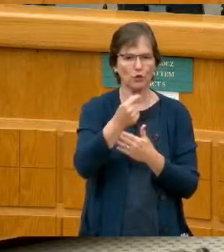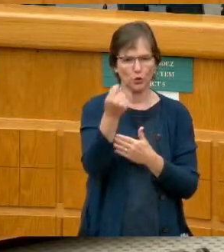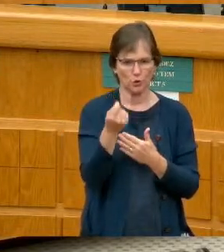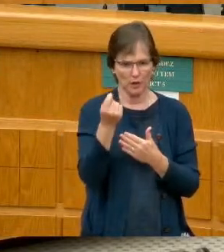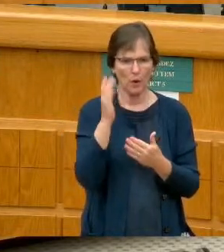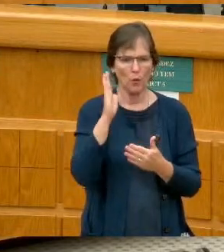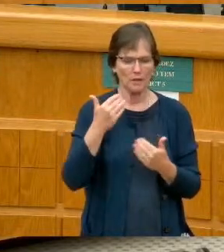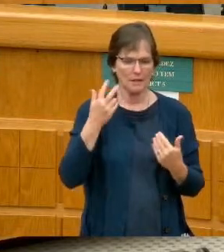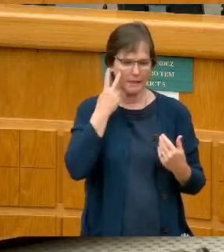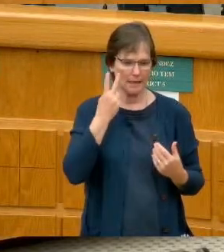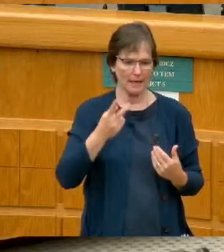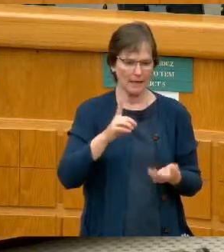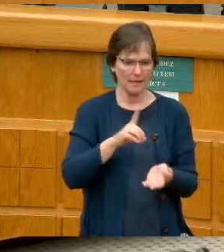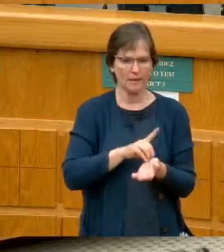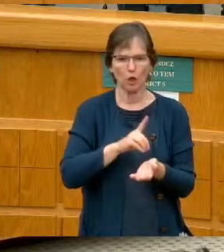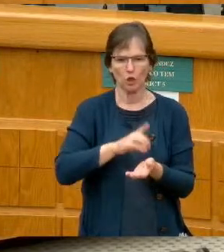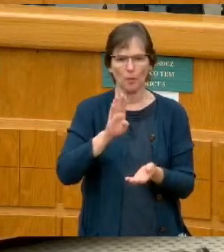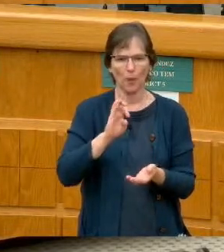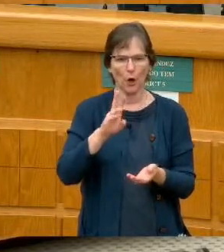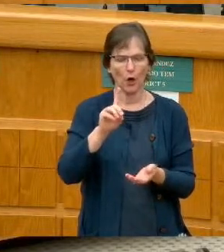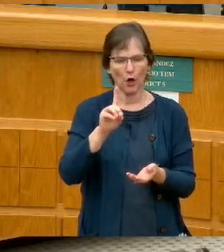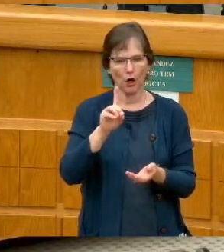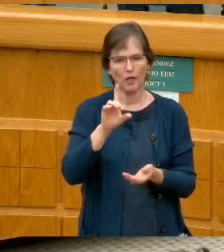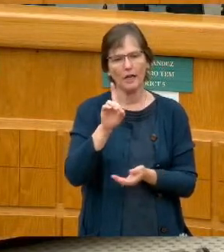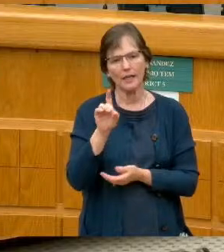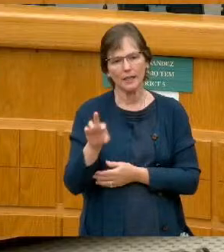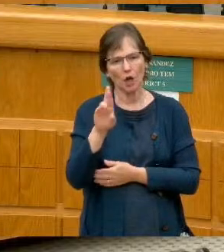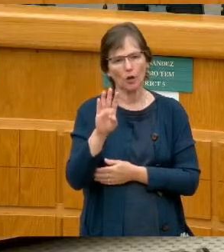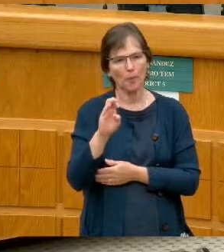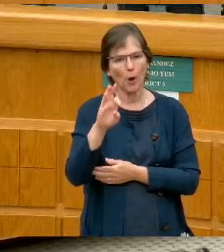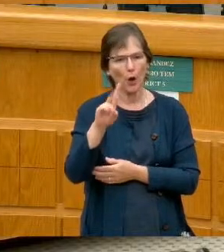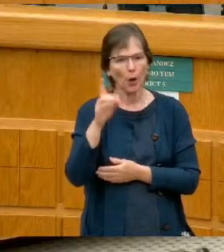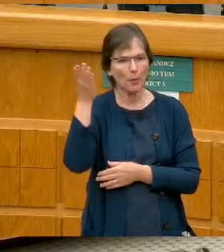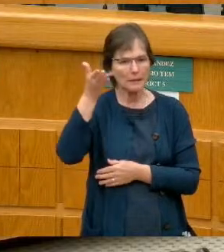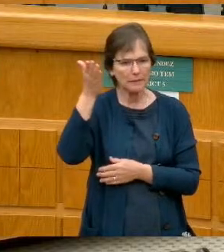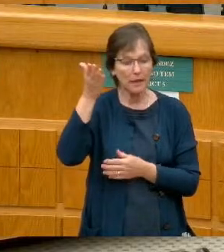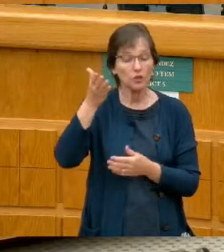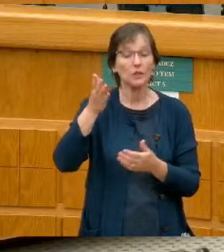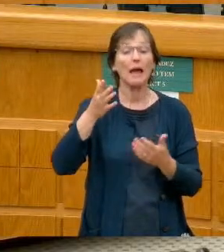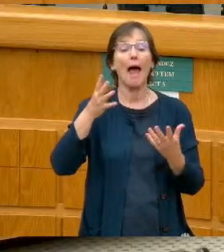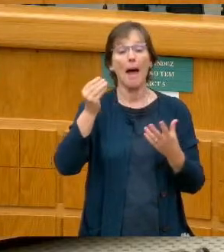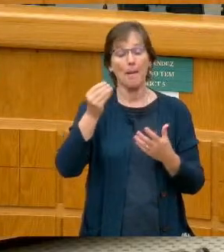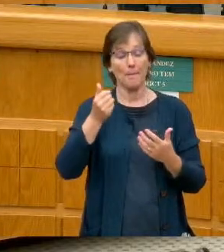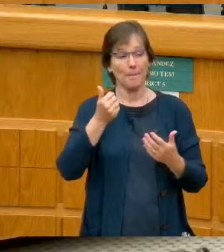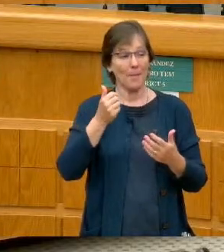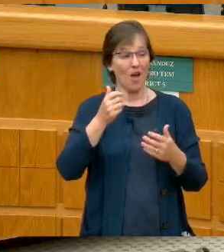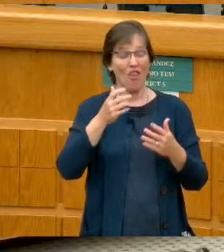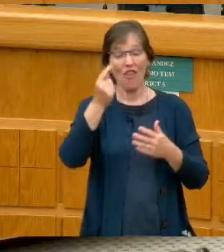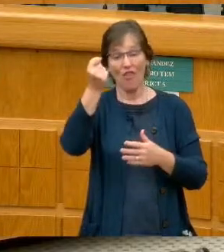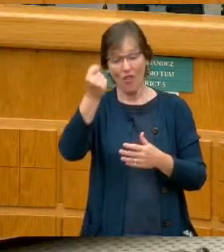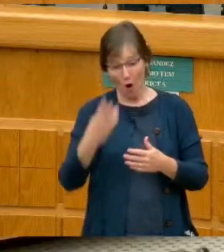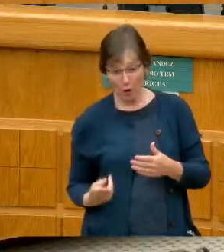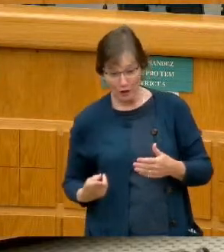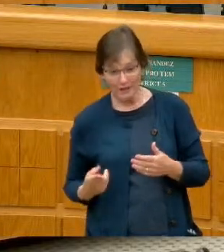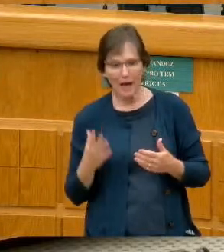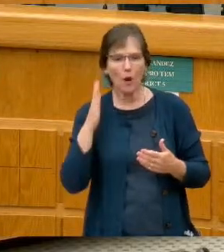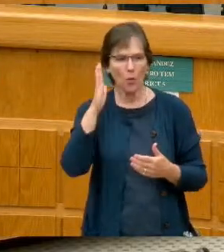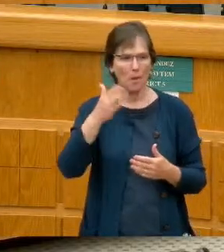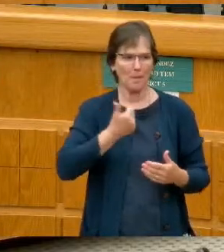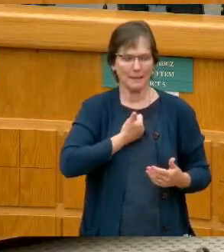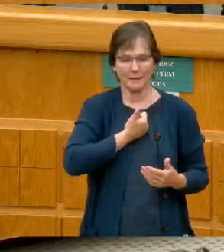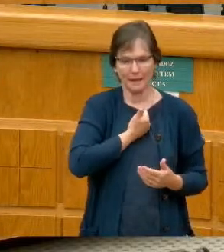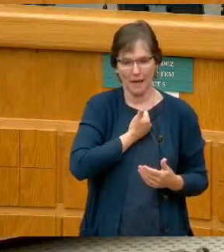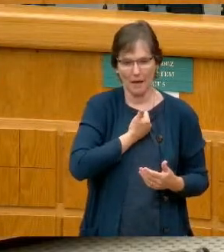the judge, myself, and others and Annette will speak to the community on Thursdays, okay? So we still have the